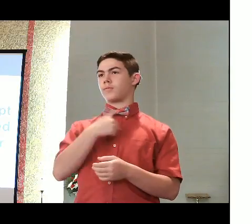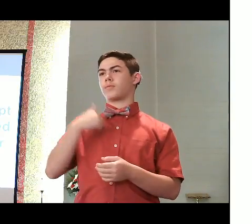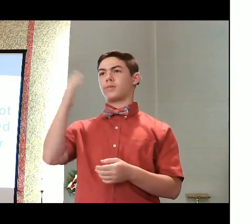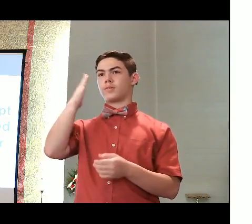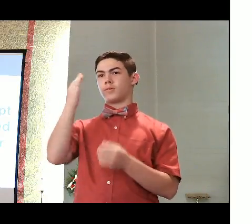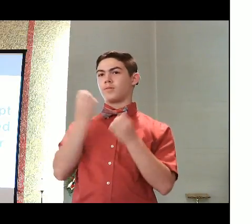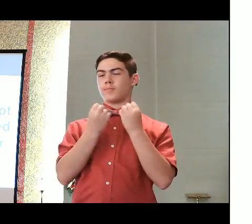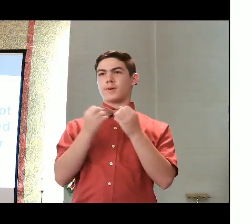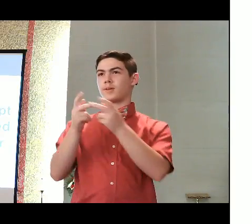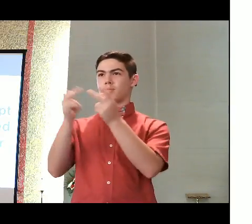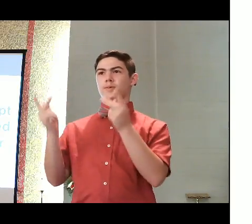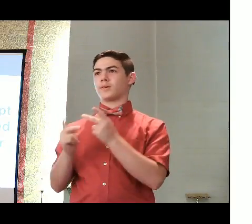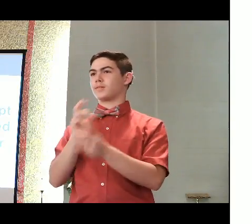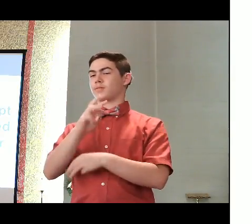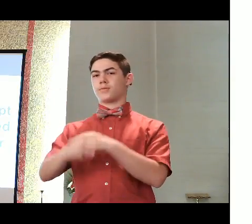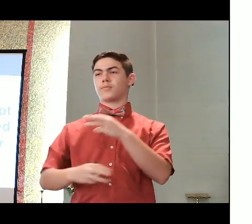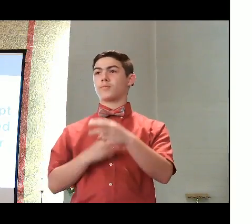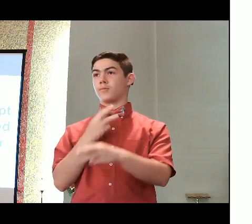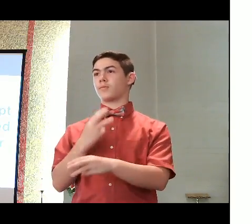Many saints throughout the world are gathering on this day,